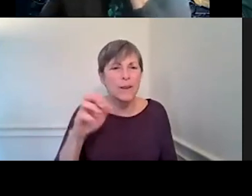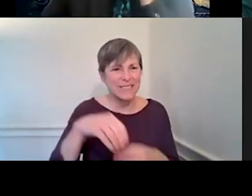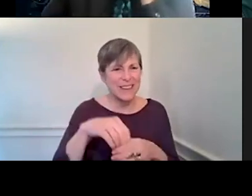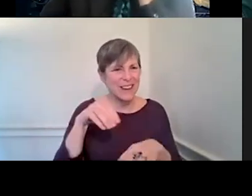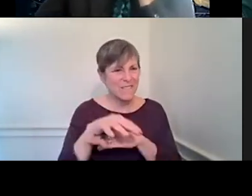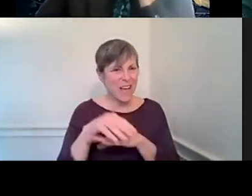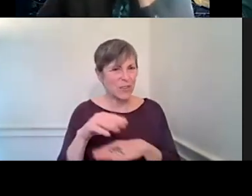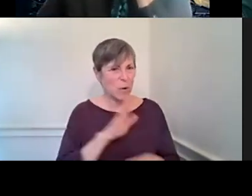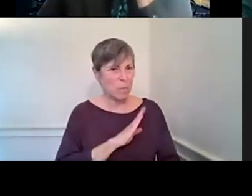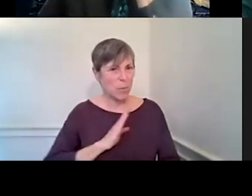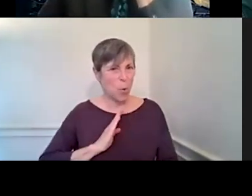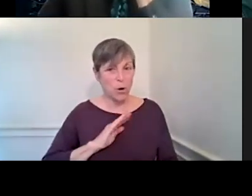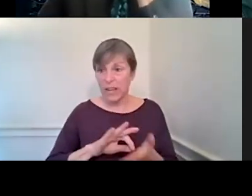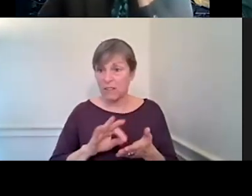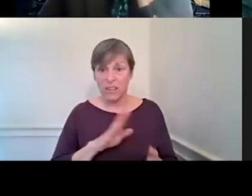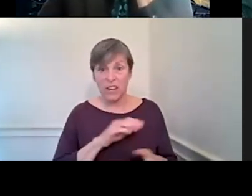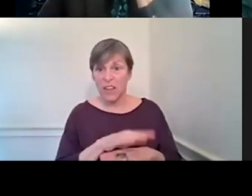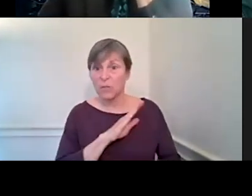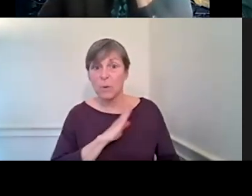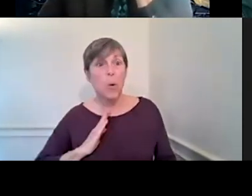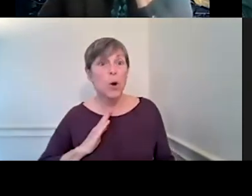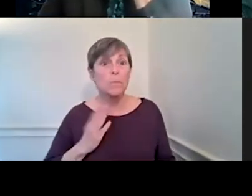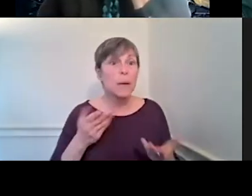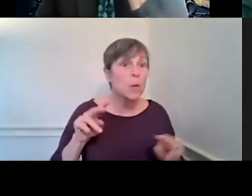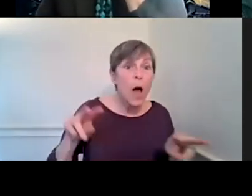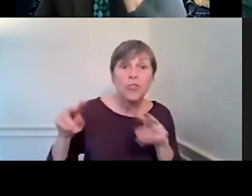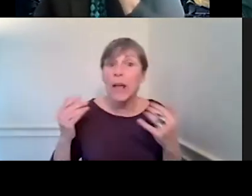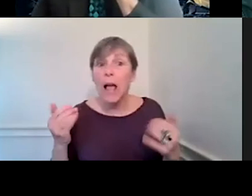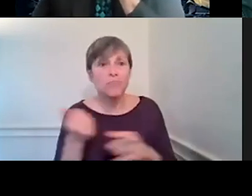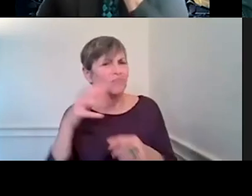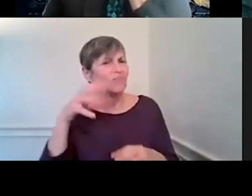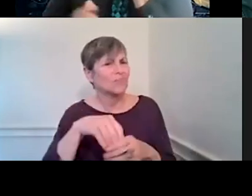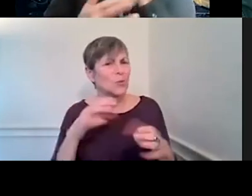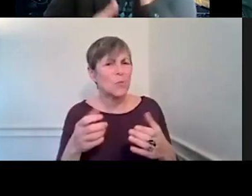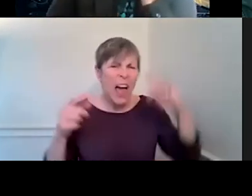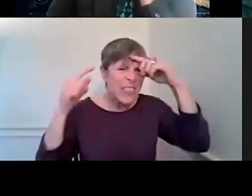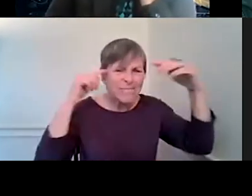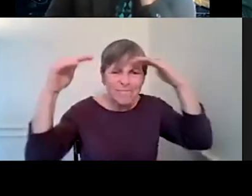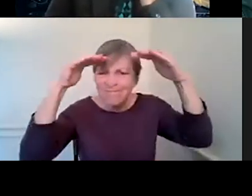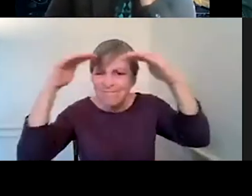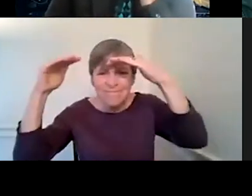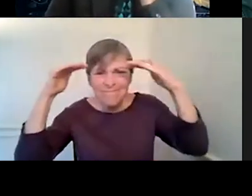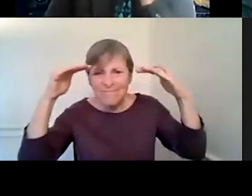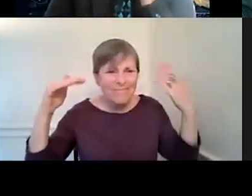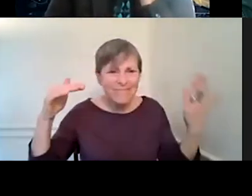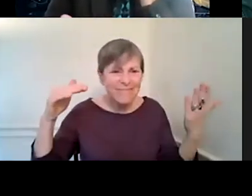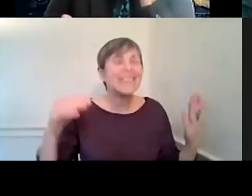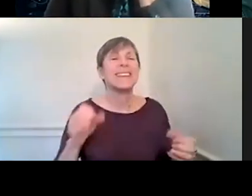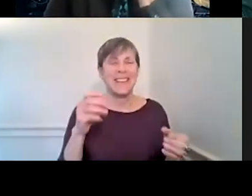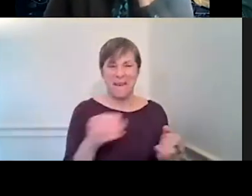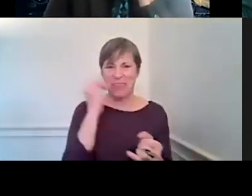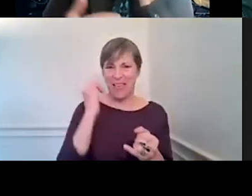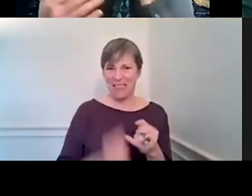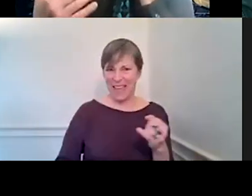Steve, I don't know if he's on here, but yes, he's been part of the group as well. Yeah. So where you're going to have the last word, and then we're going